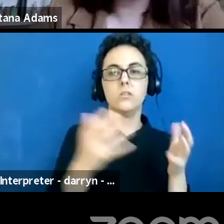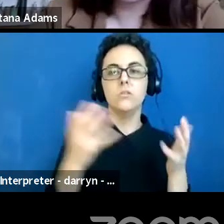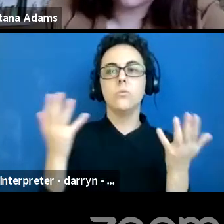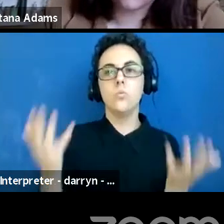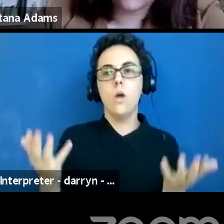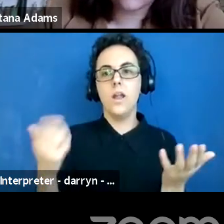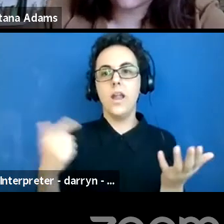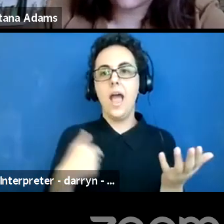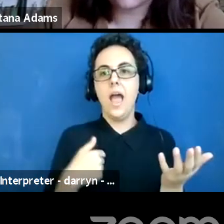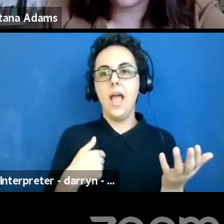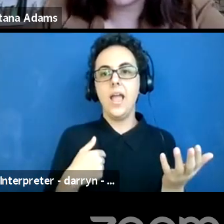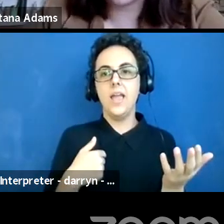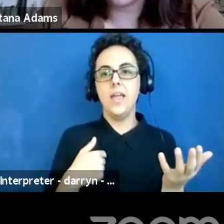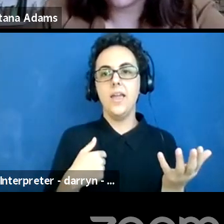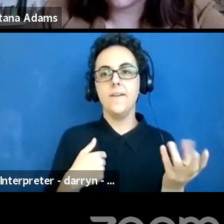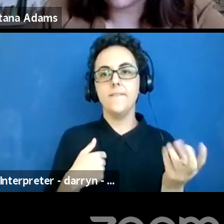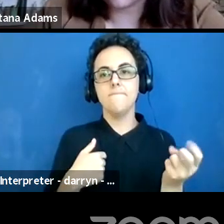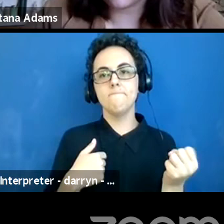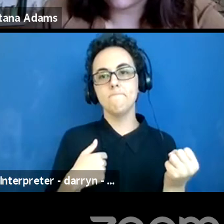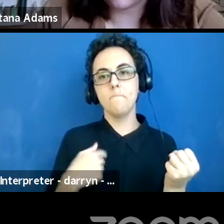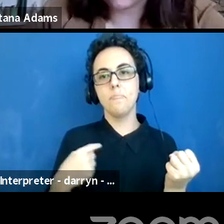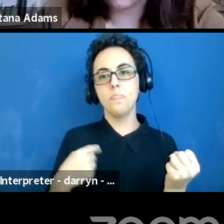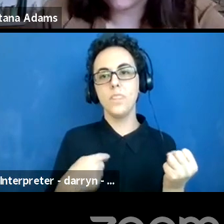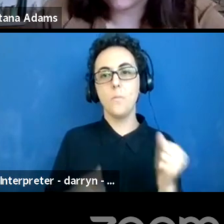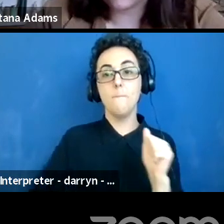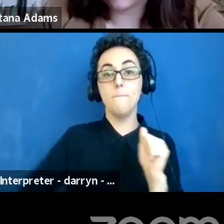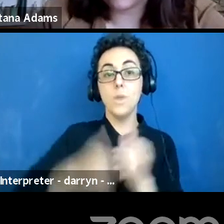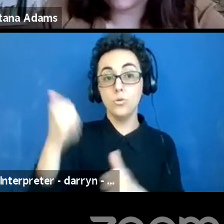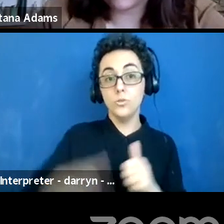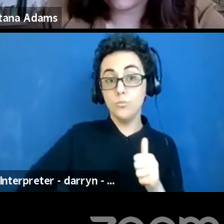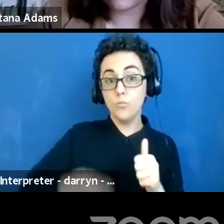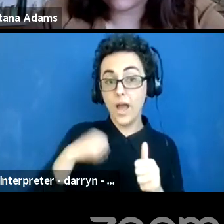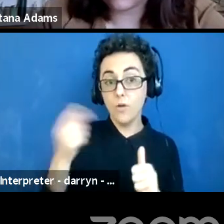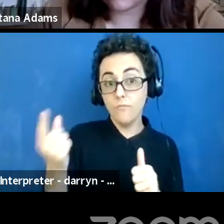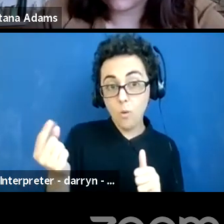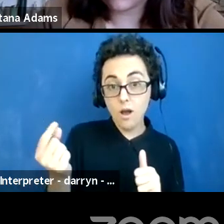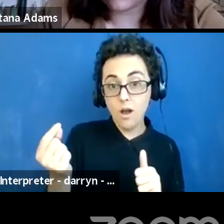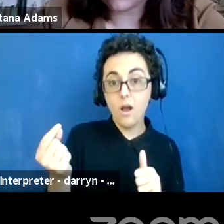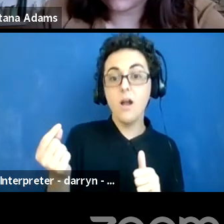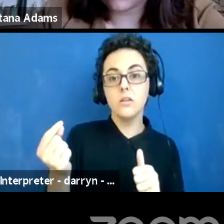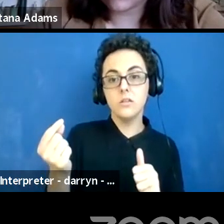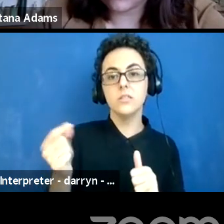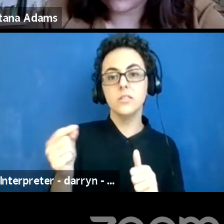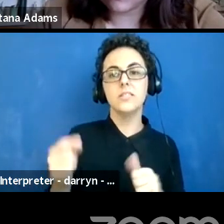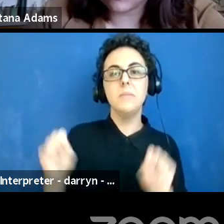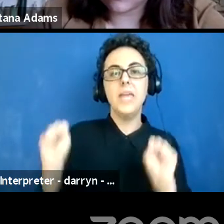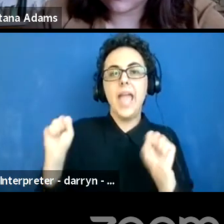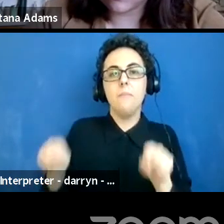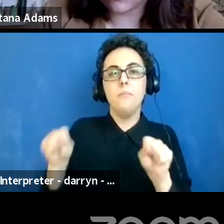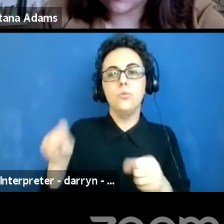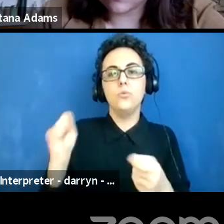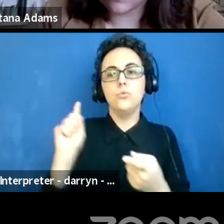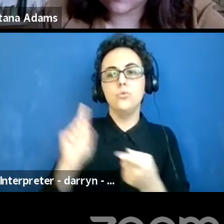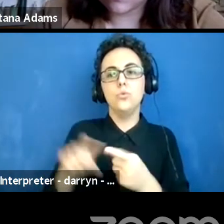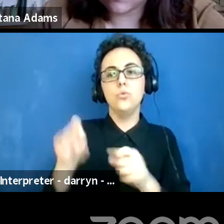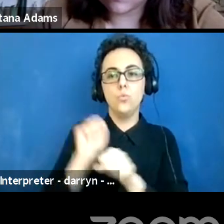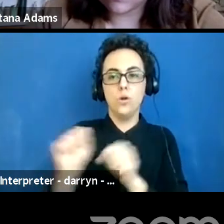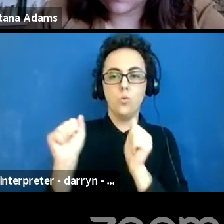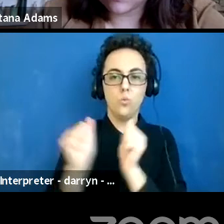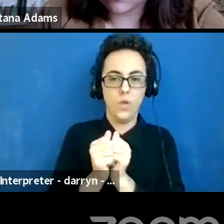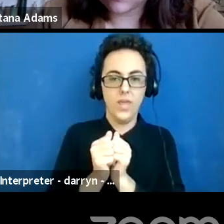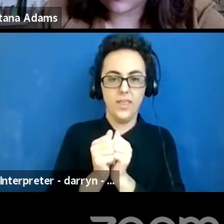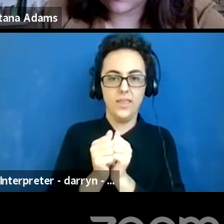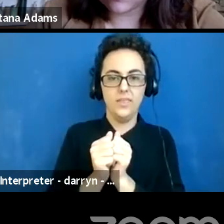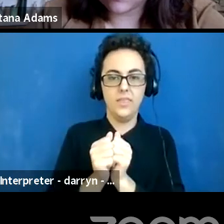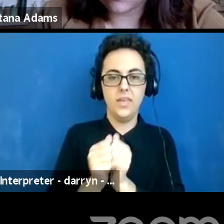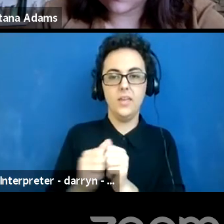what I am most proud of is being able to work with an institution that is,